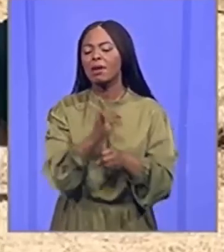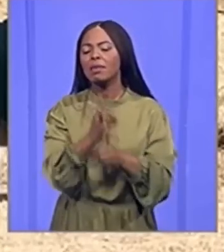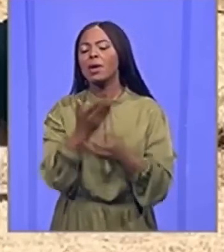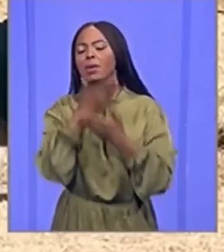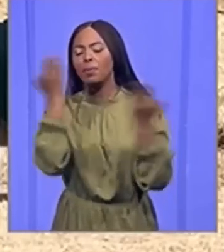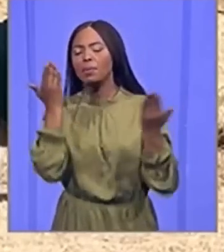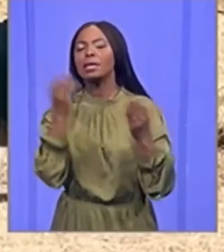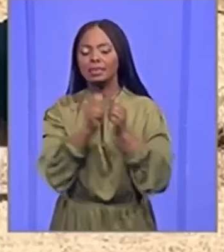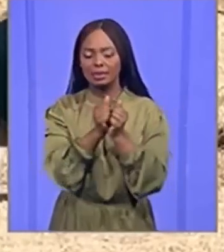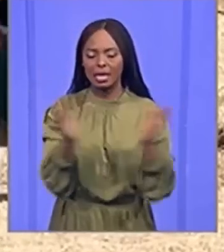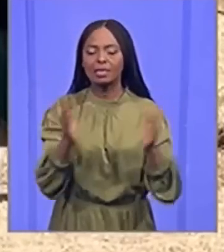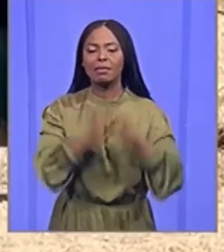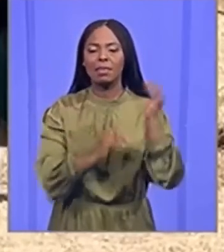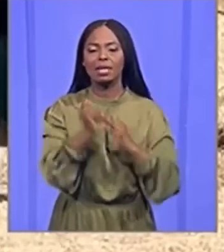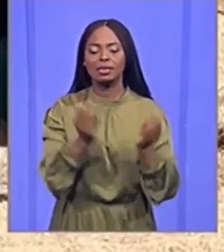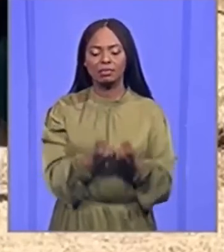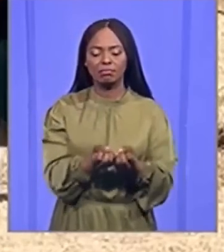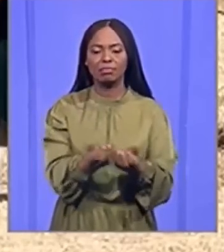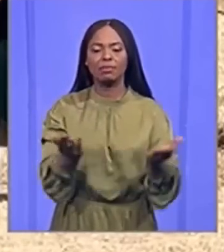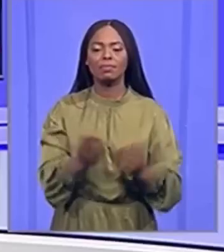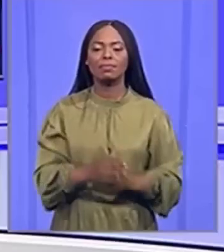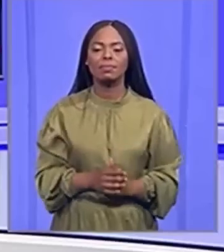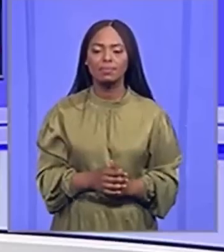Siekwi, SABC News, Thabanchu.